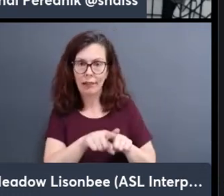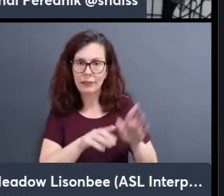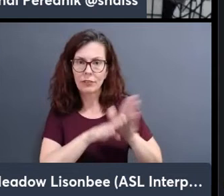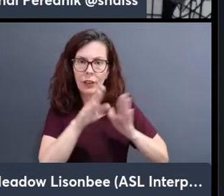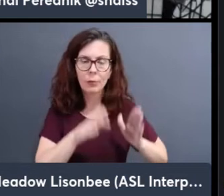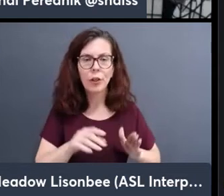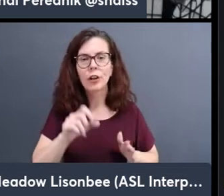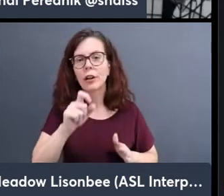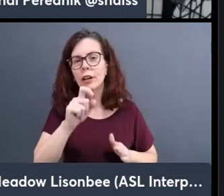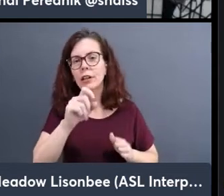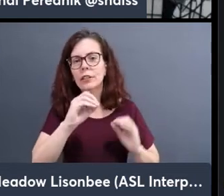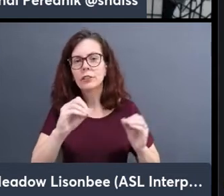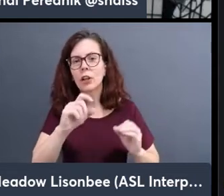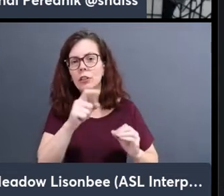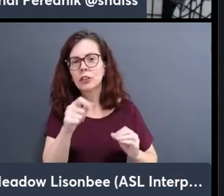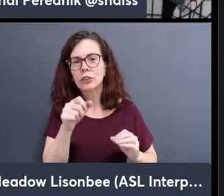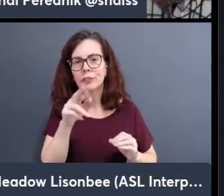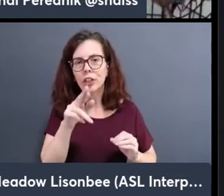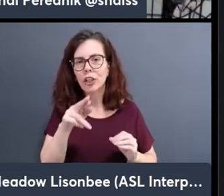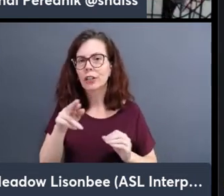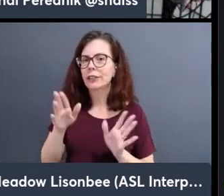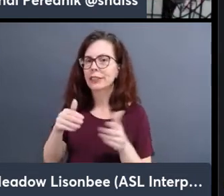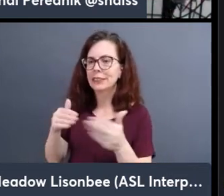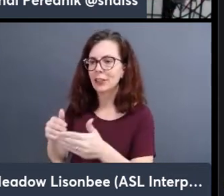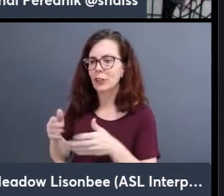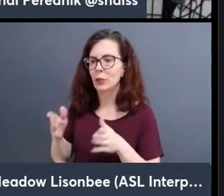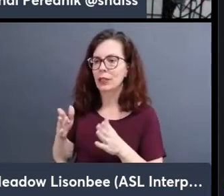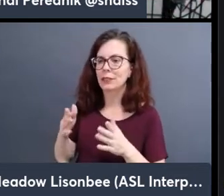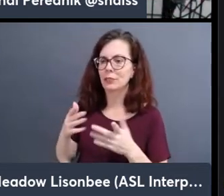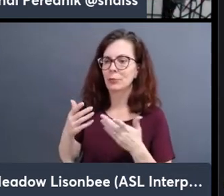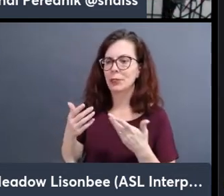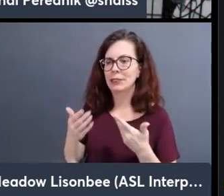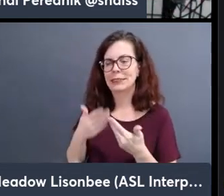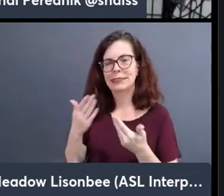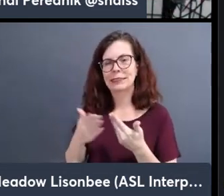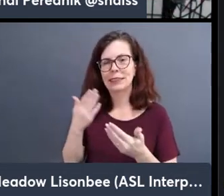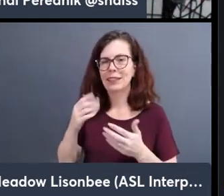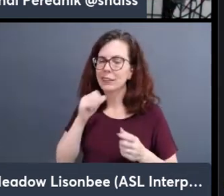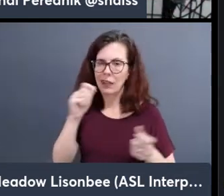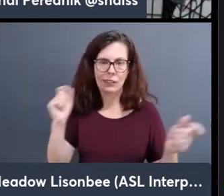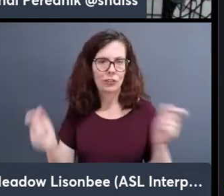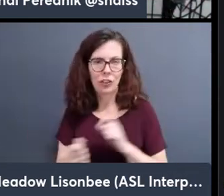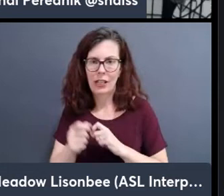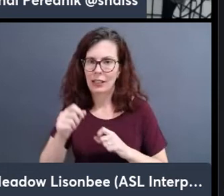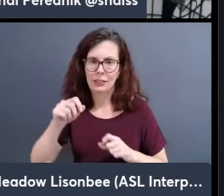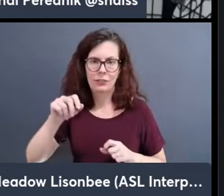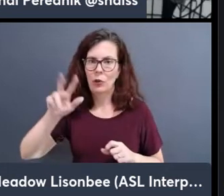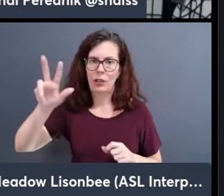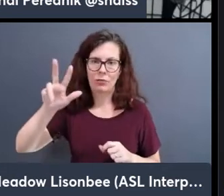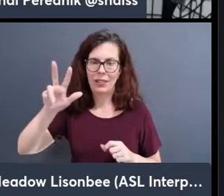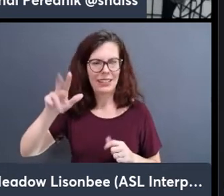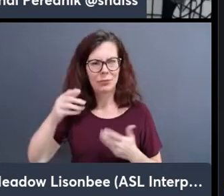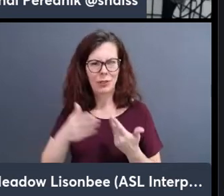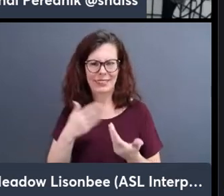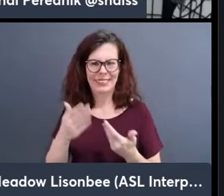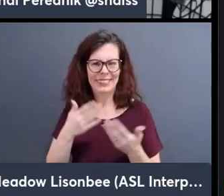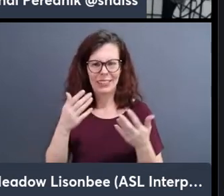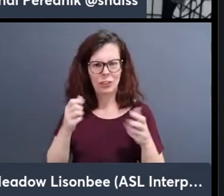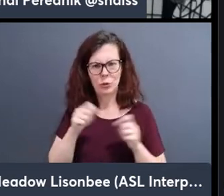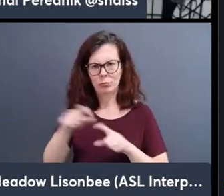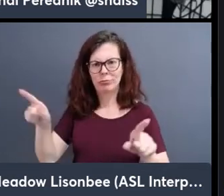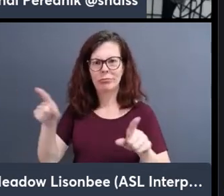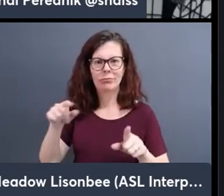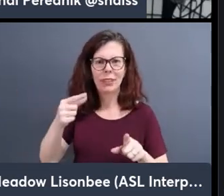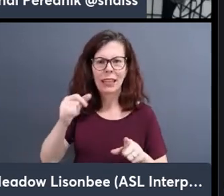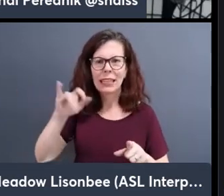at containers, and we've looked at ways to make our lives easier. It doesn't change in Web3, right? You can just as easily deploy, use GitHub, use